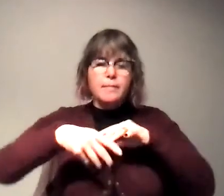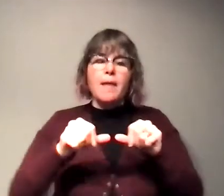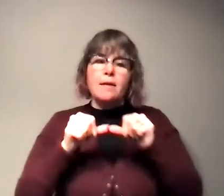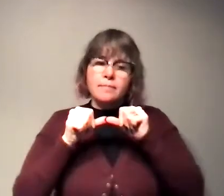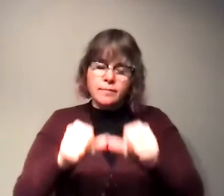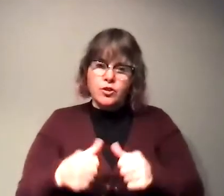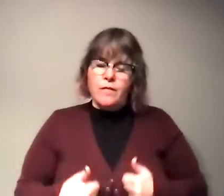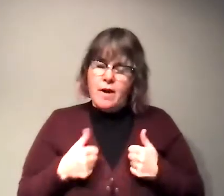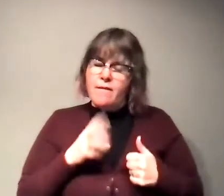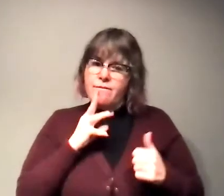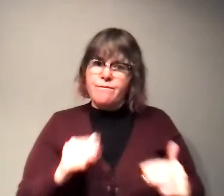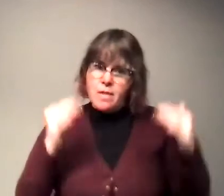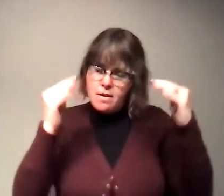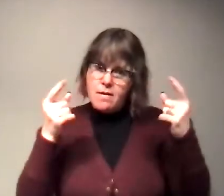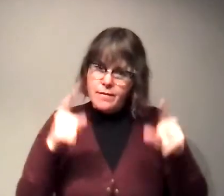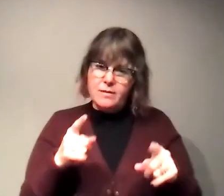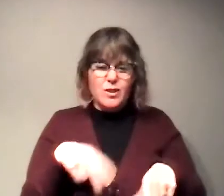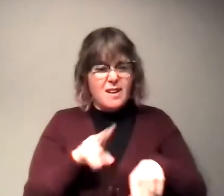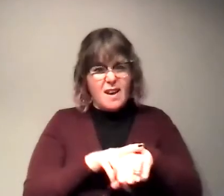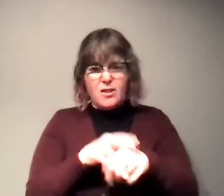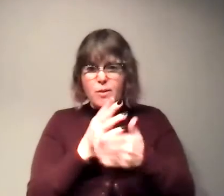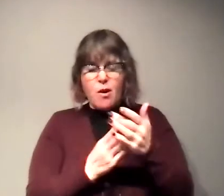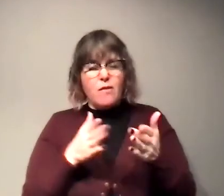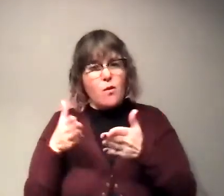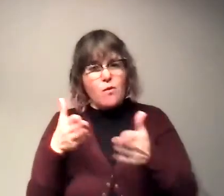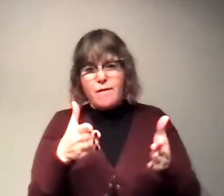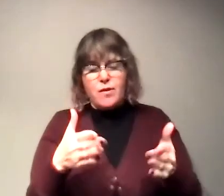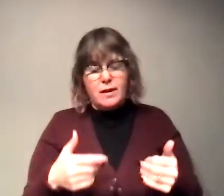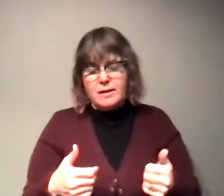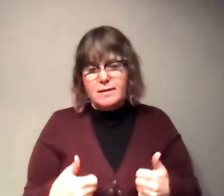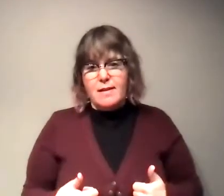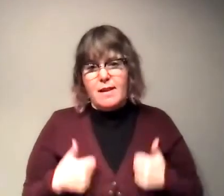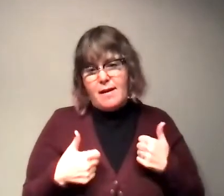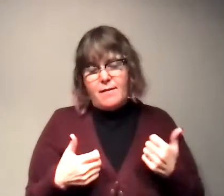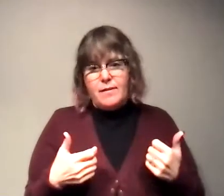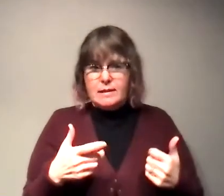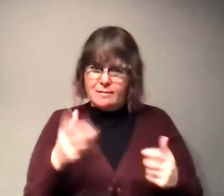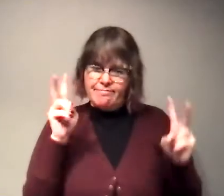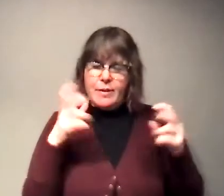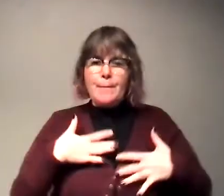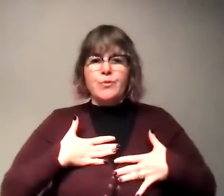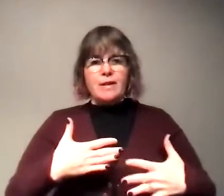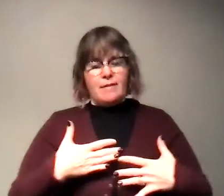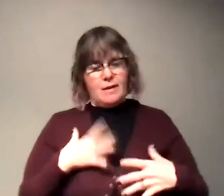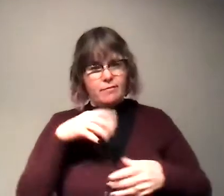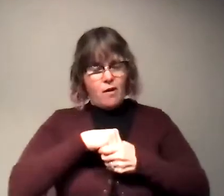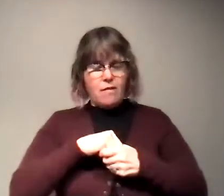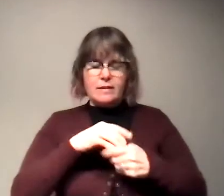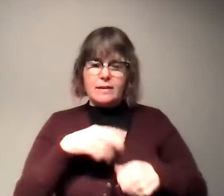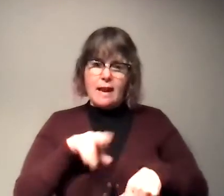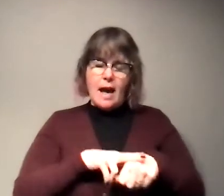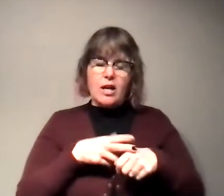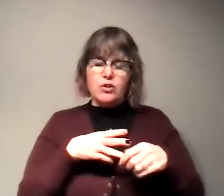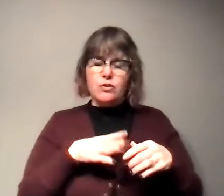flood events, because flooding is a natural part of a river. It's like the river breathing, and it's part of its natural rhythm. And